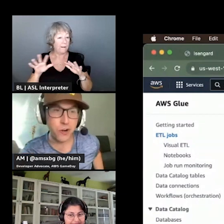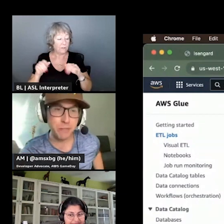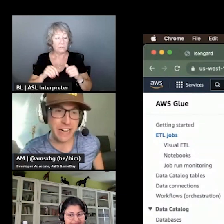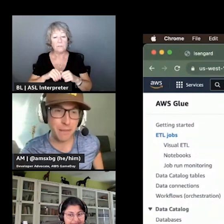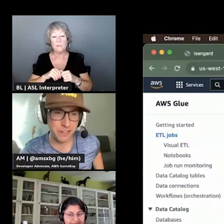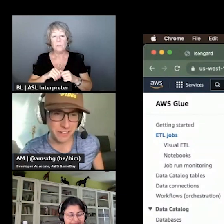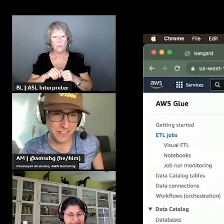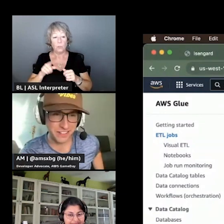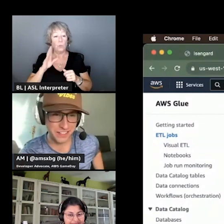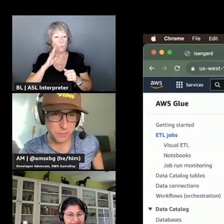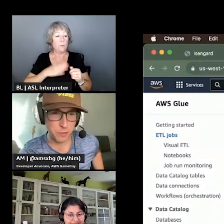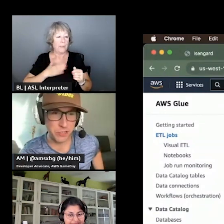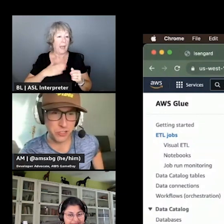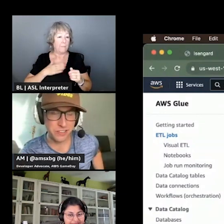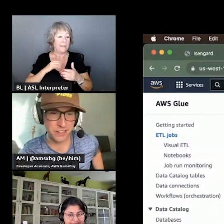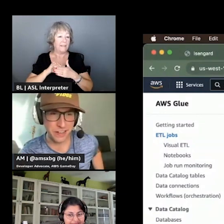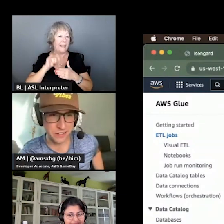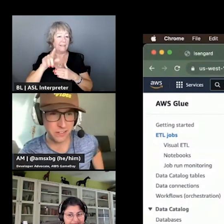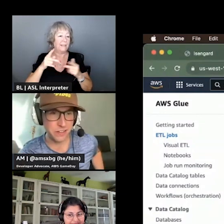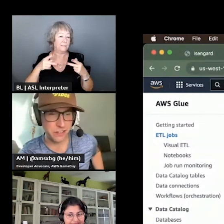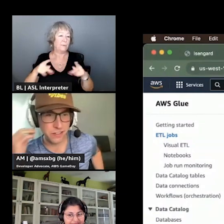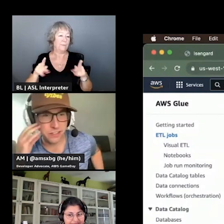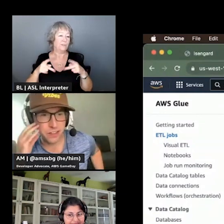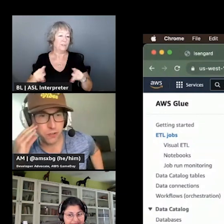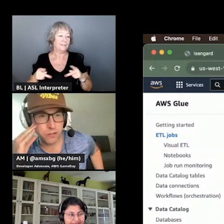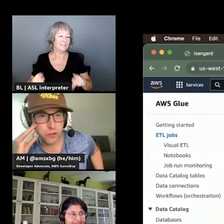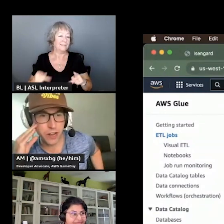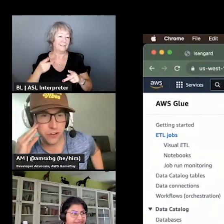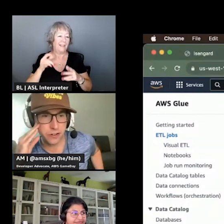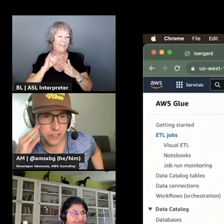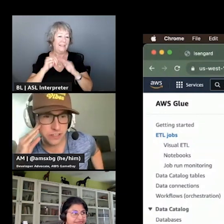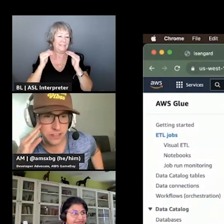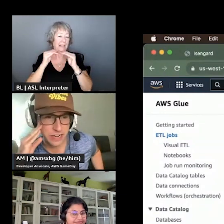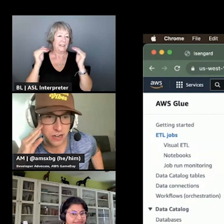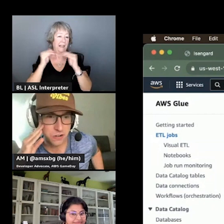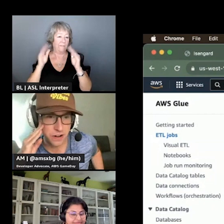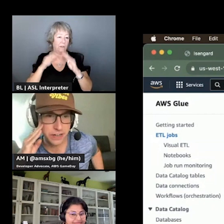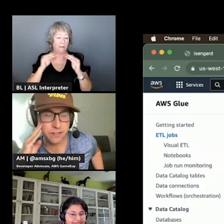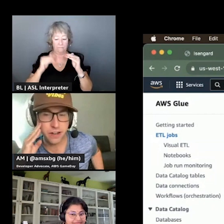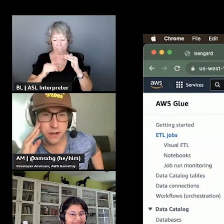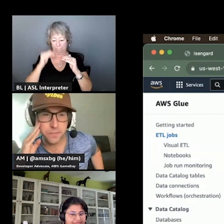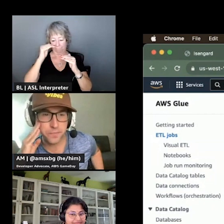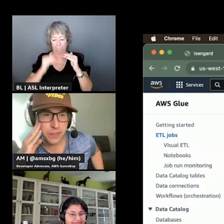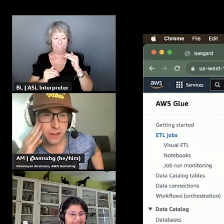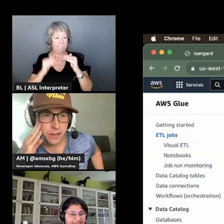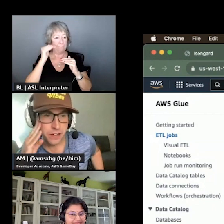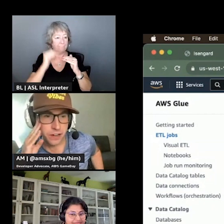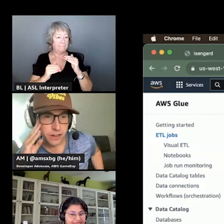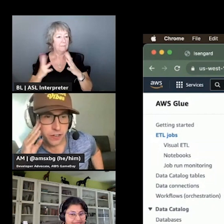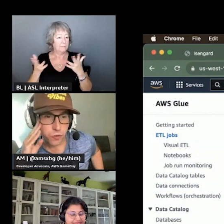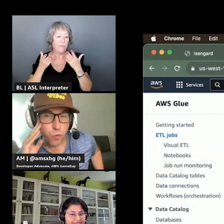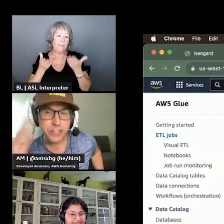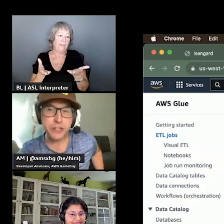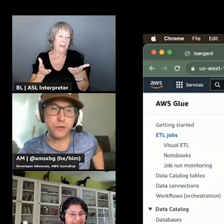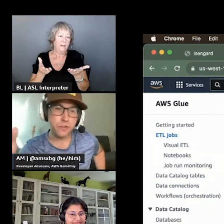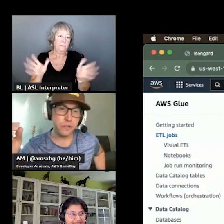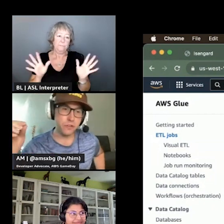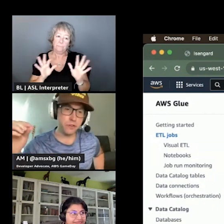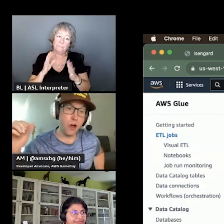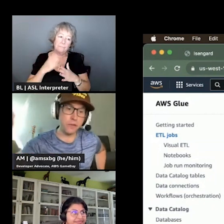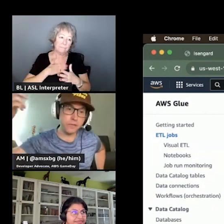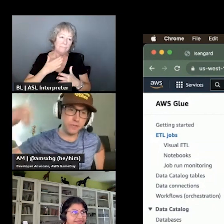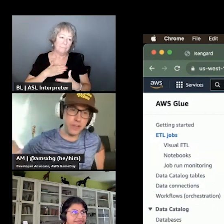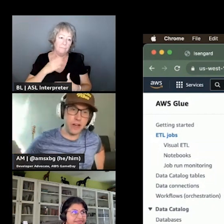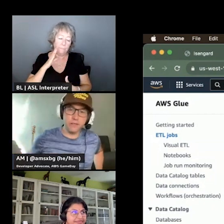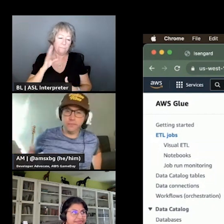you are going to be happy that these permissions and this level of granularity is there, right? Well, what do you?